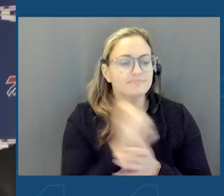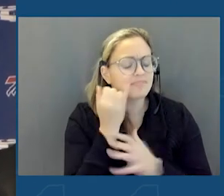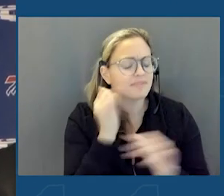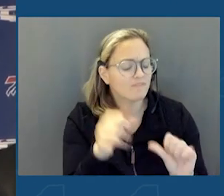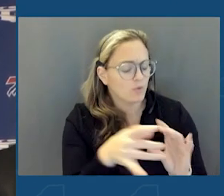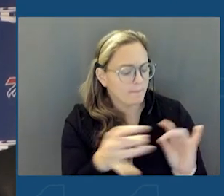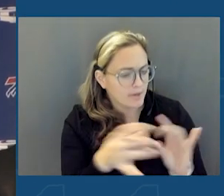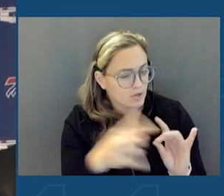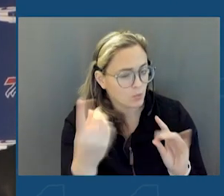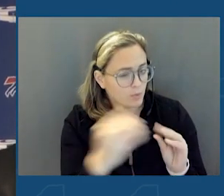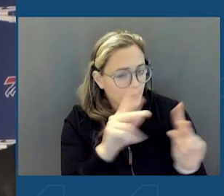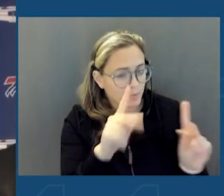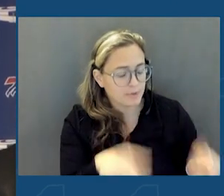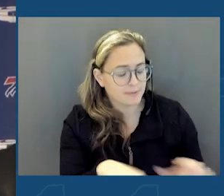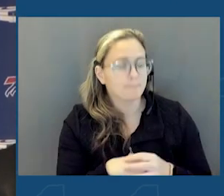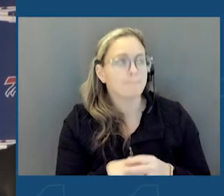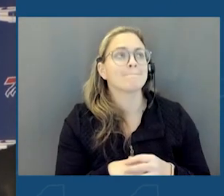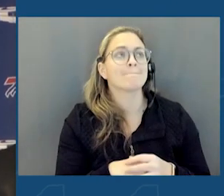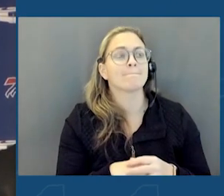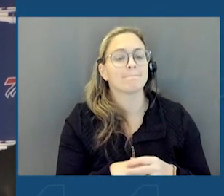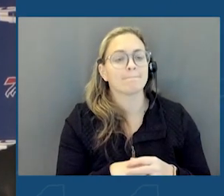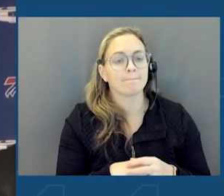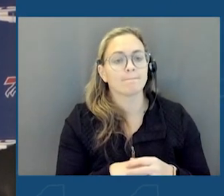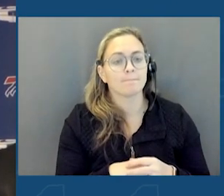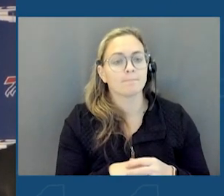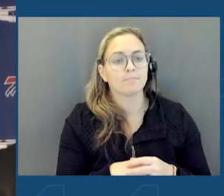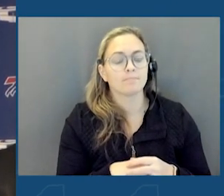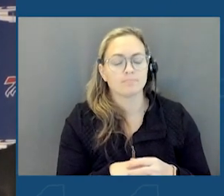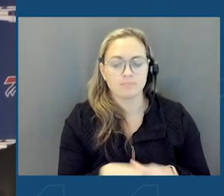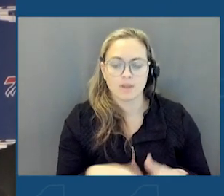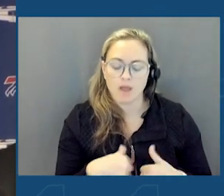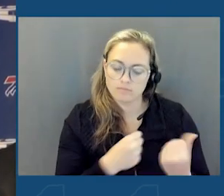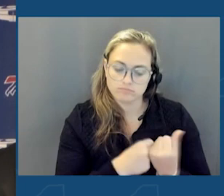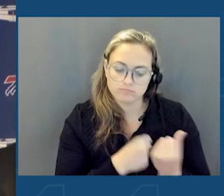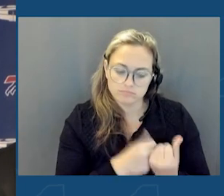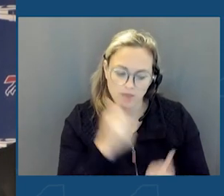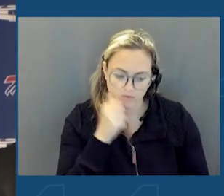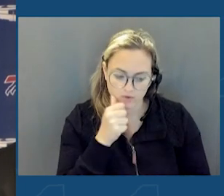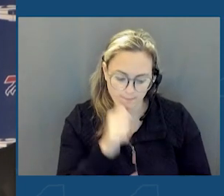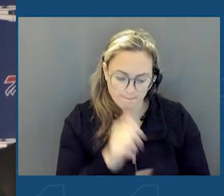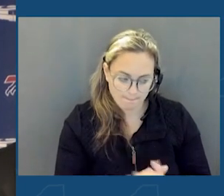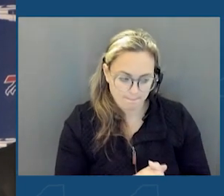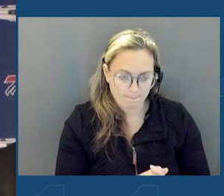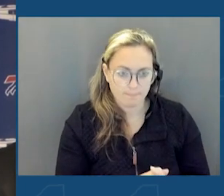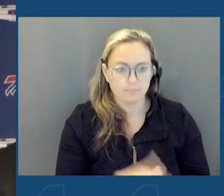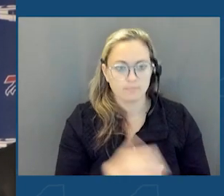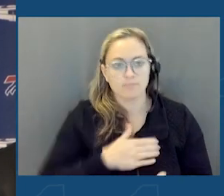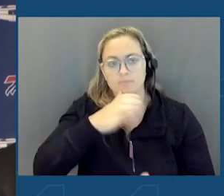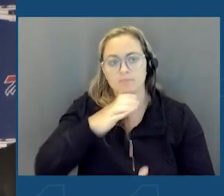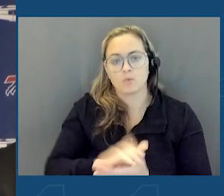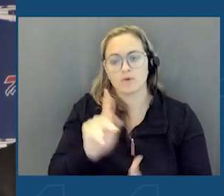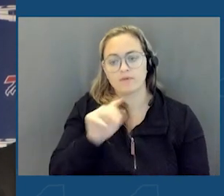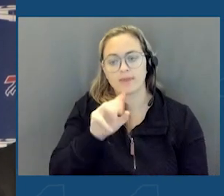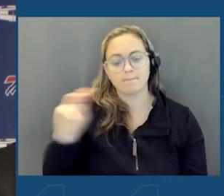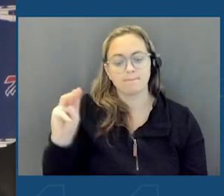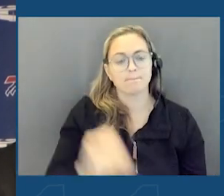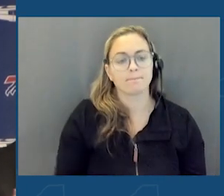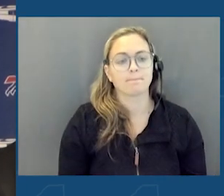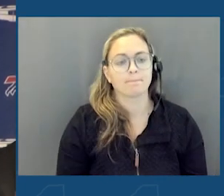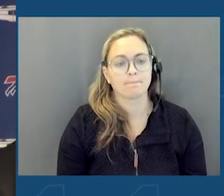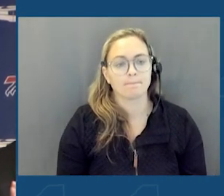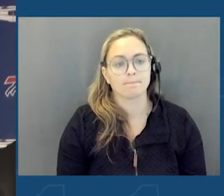one more person who I cheer for every day, my wife, Kim.